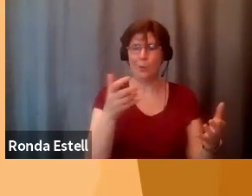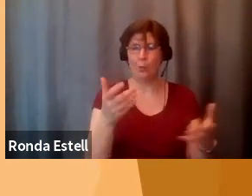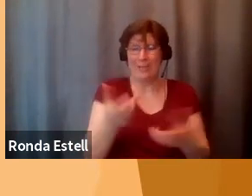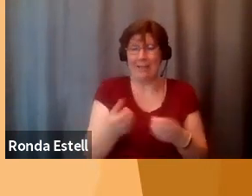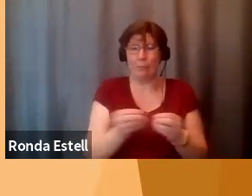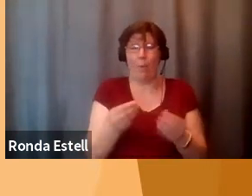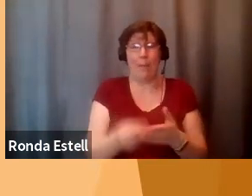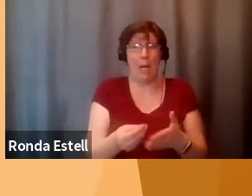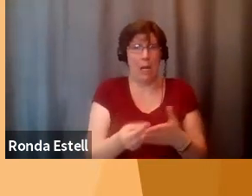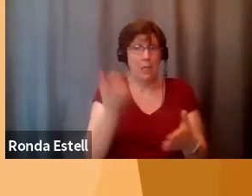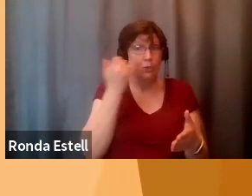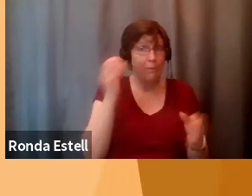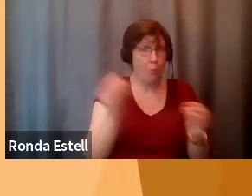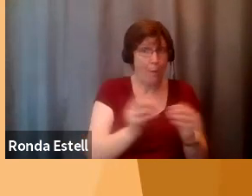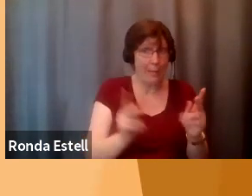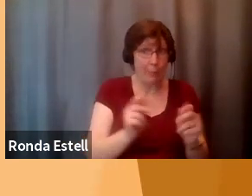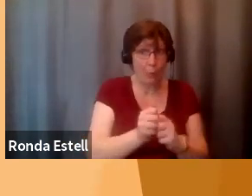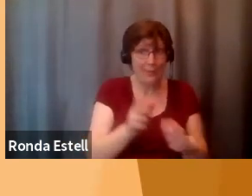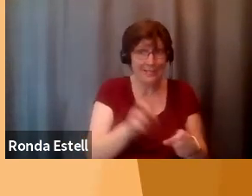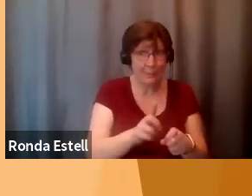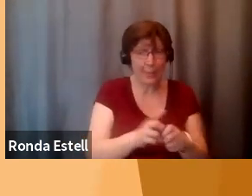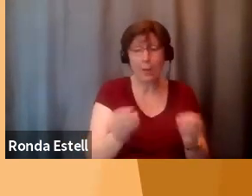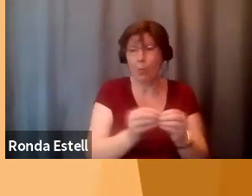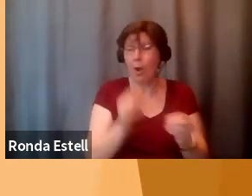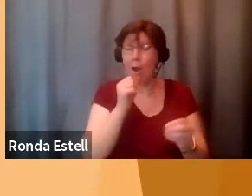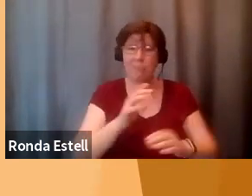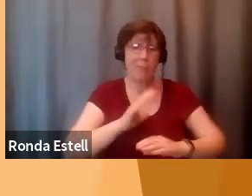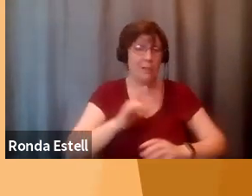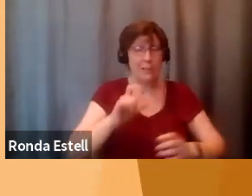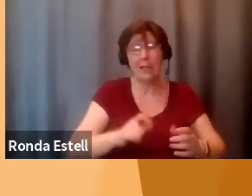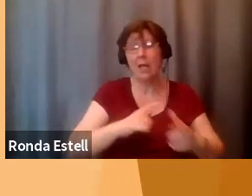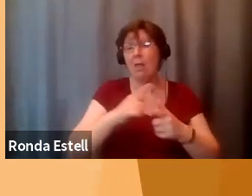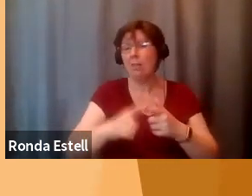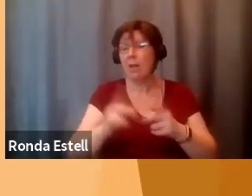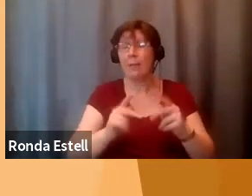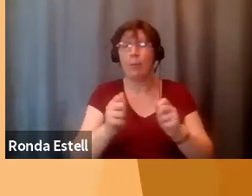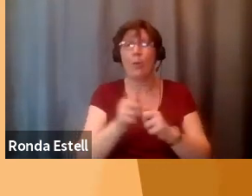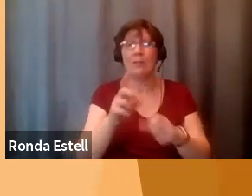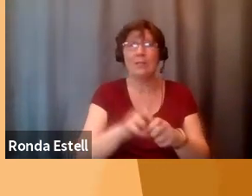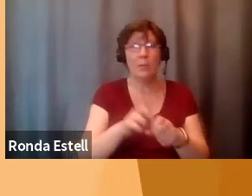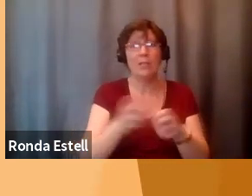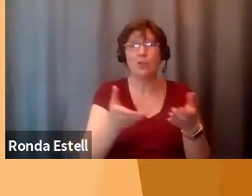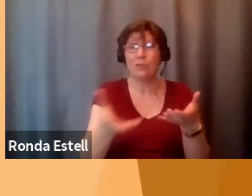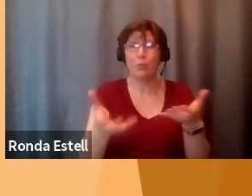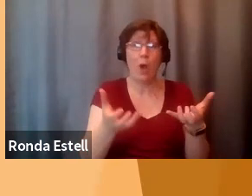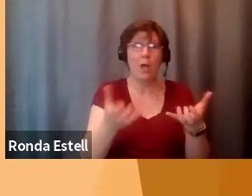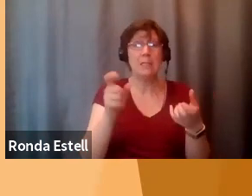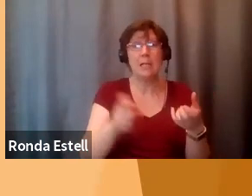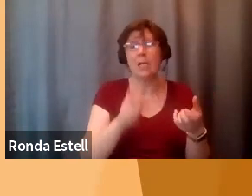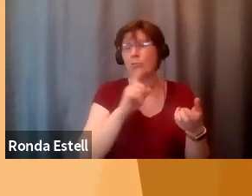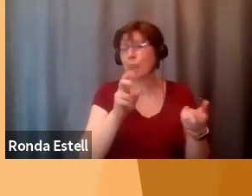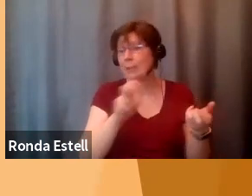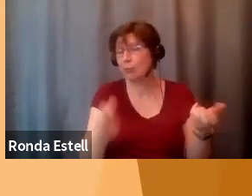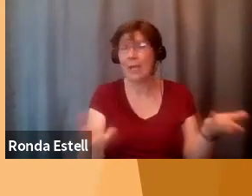So if there's more people with disabilities and more unmet need, then people with disabilities and the services we want and need, our